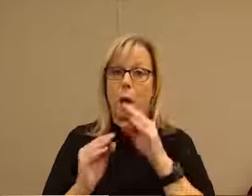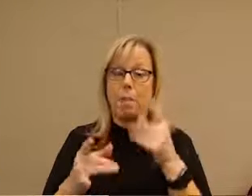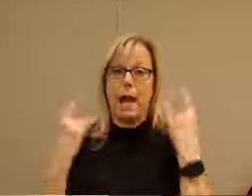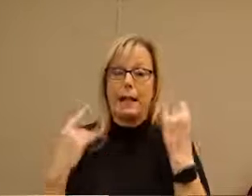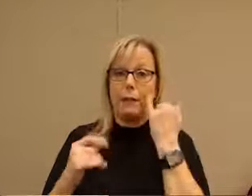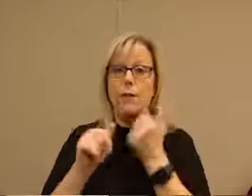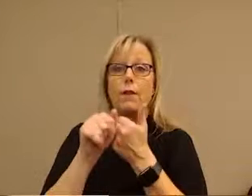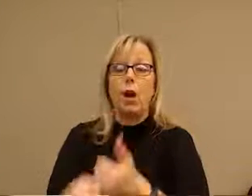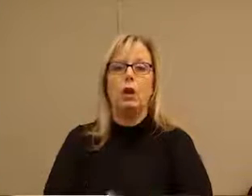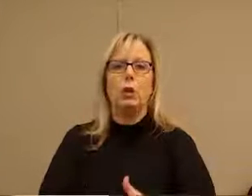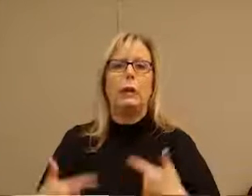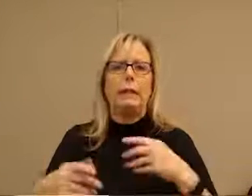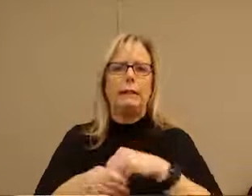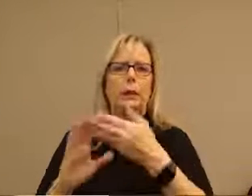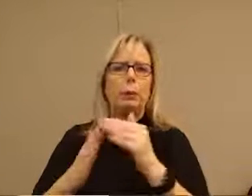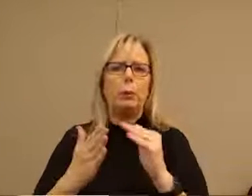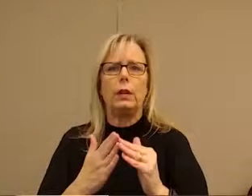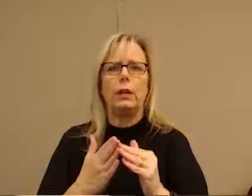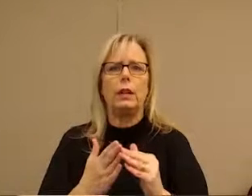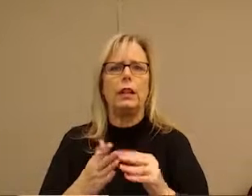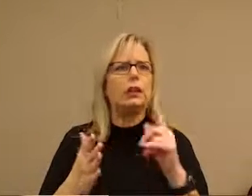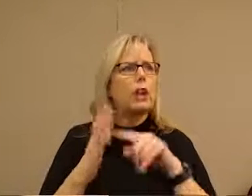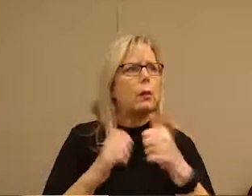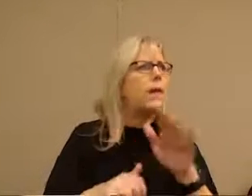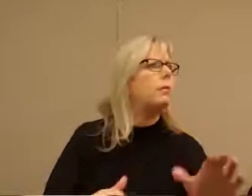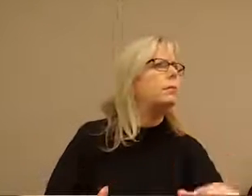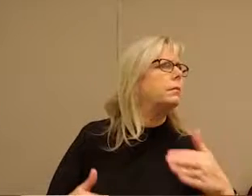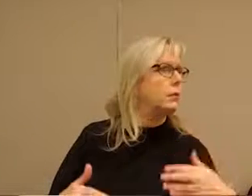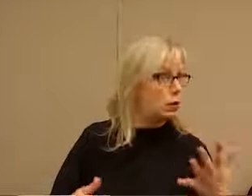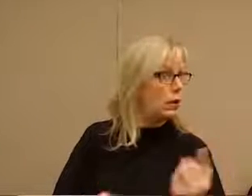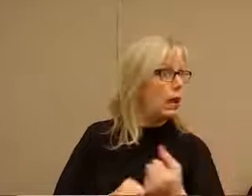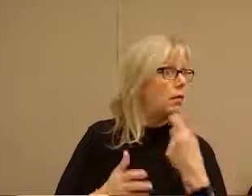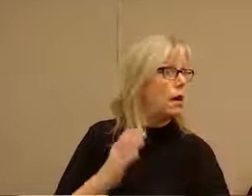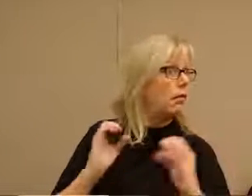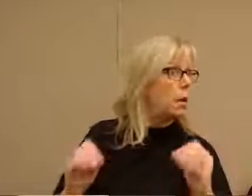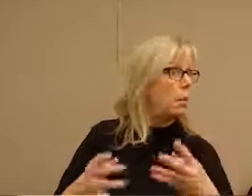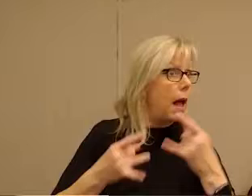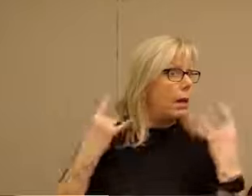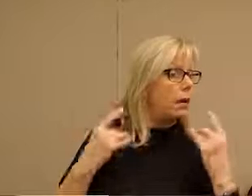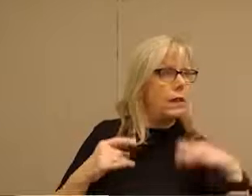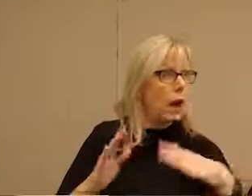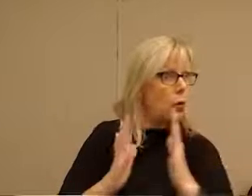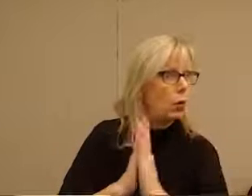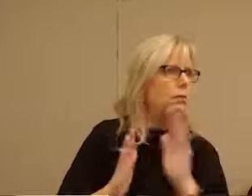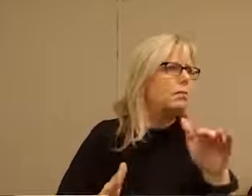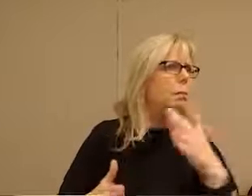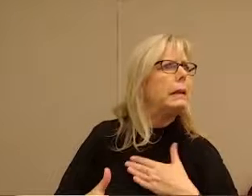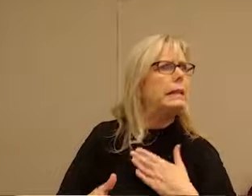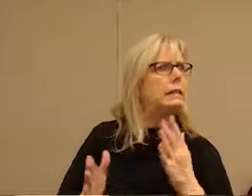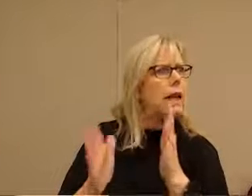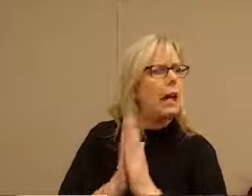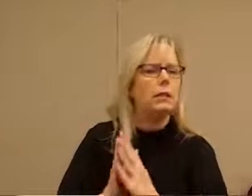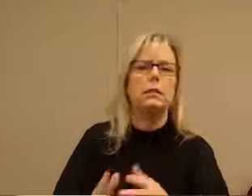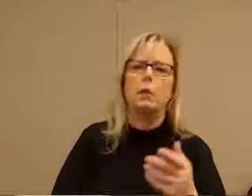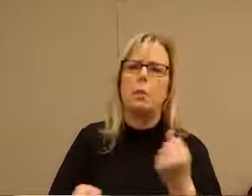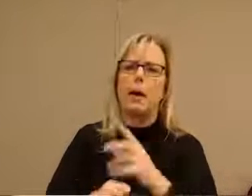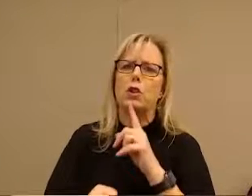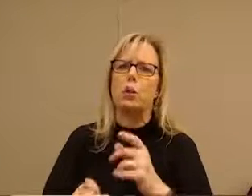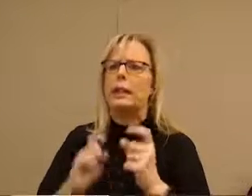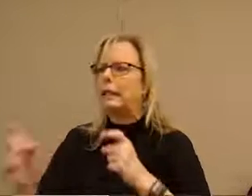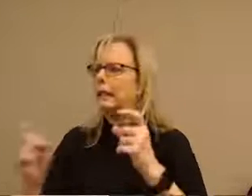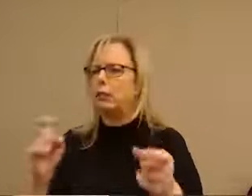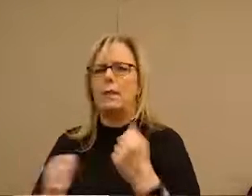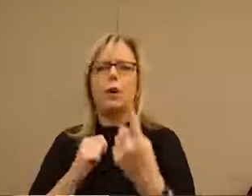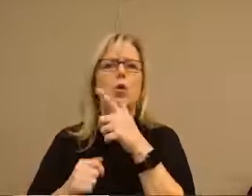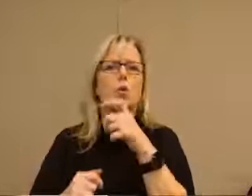this, and if you live in a community, check with them and find out. And if they haven't put the request in, get them to us. And we want to make sure we get those masks out